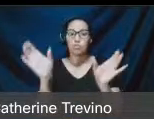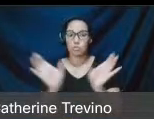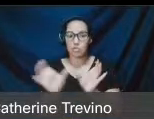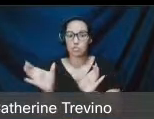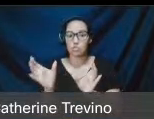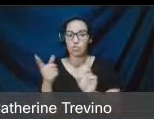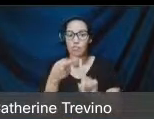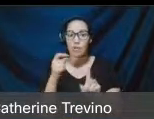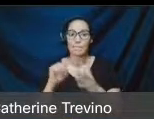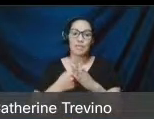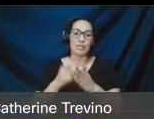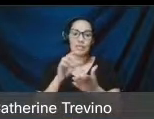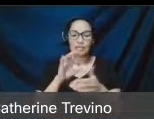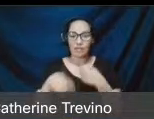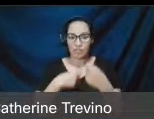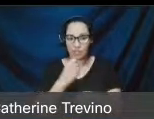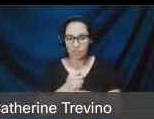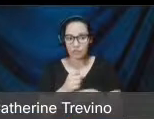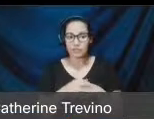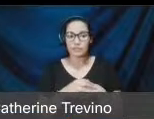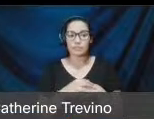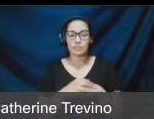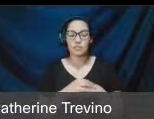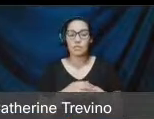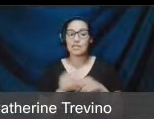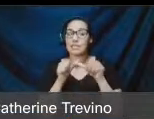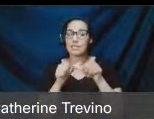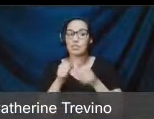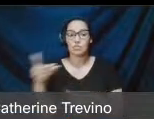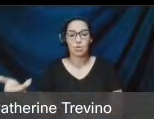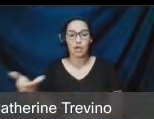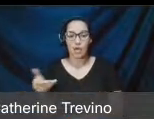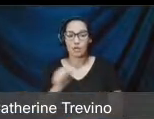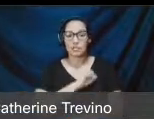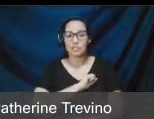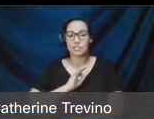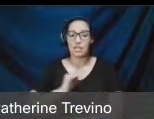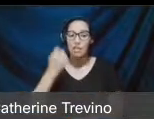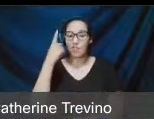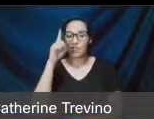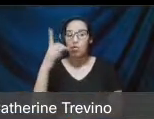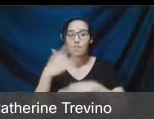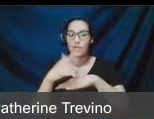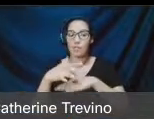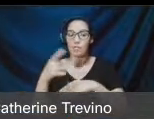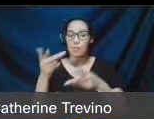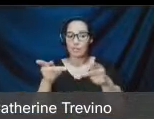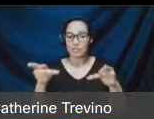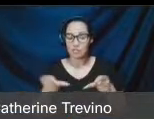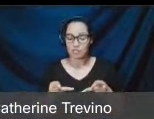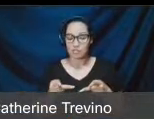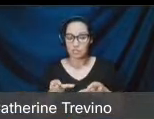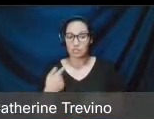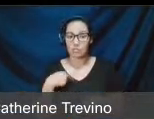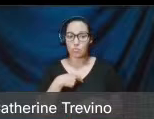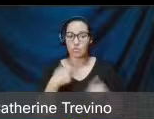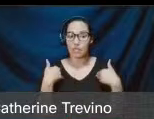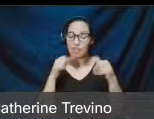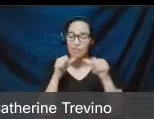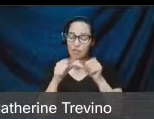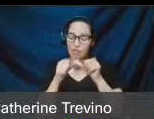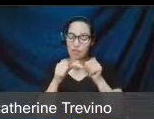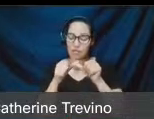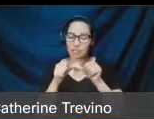year vacancies. We're continuing to hire and staff for vacant positions. We have constant communication with ACE